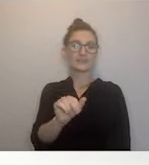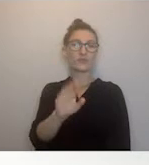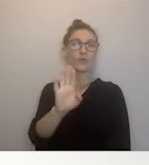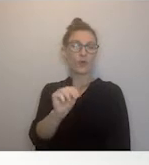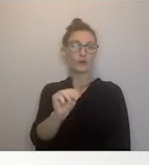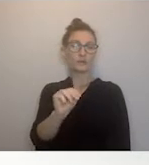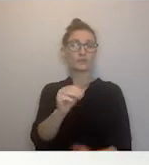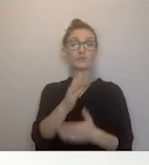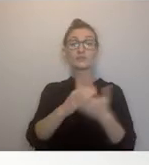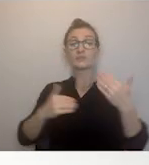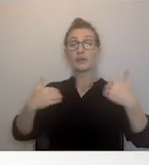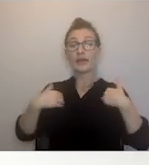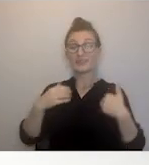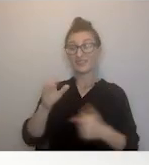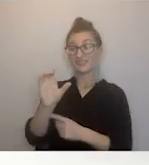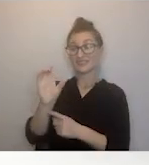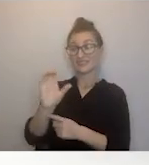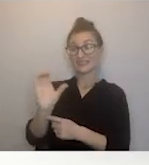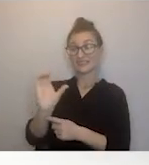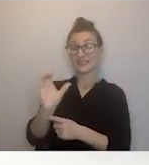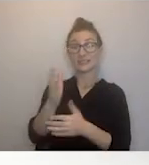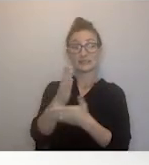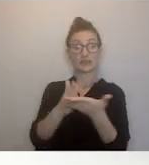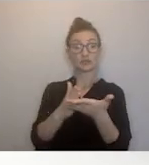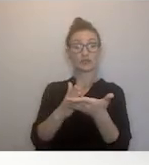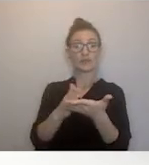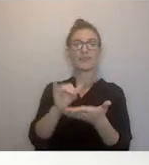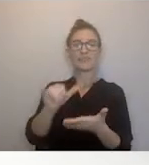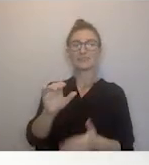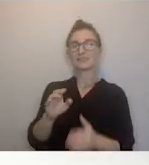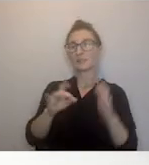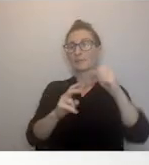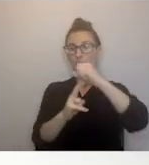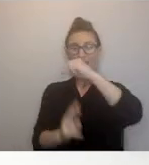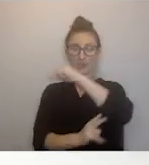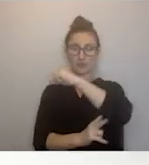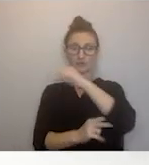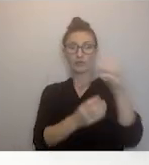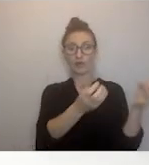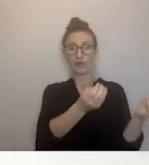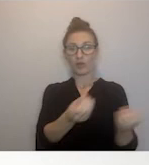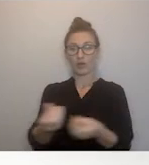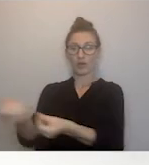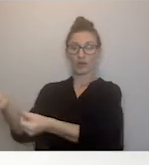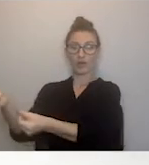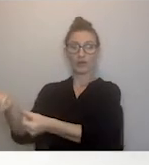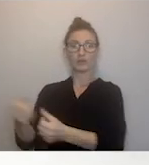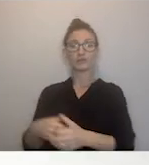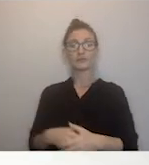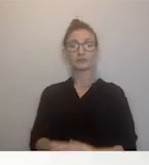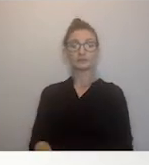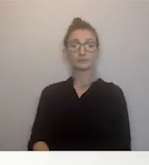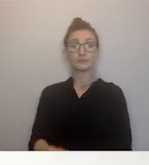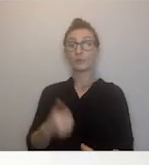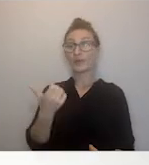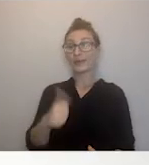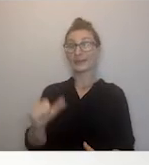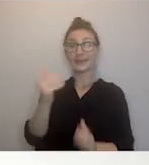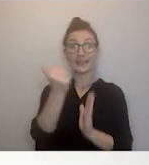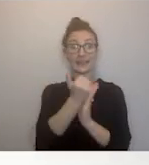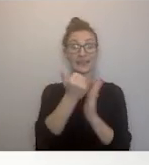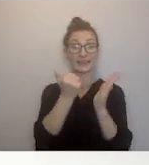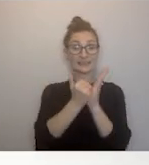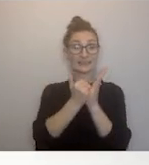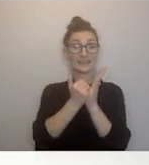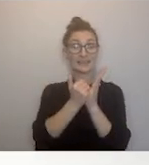is called form. Some songs have a C section or that bridge that we're most comfortable with. What's awesome about any type of lesson in form is that it